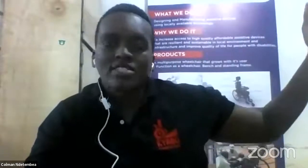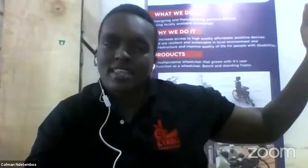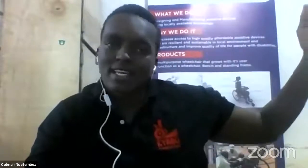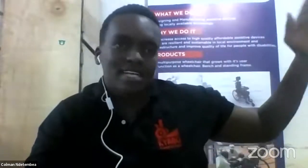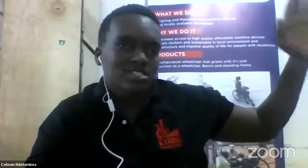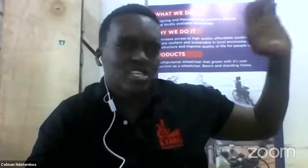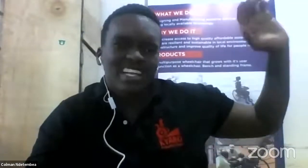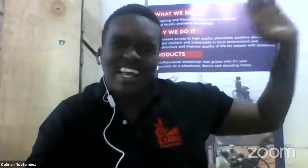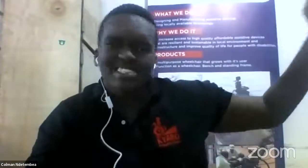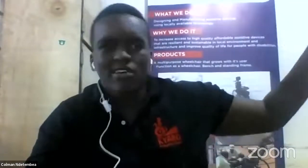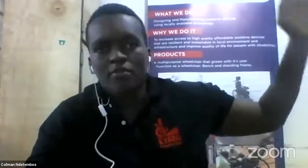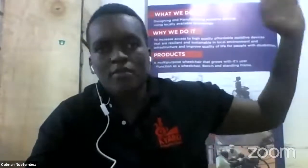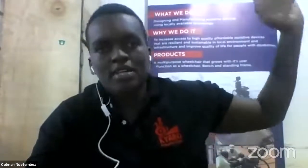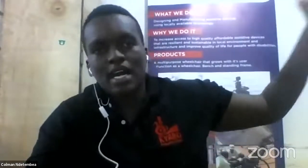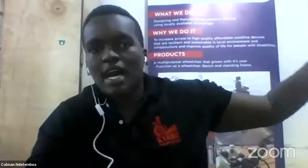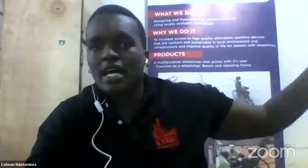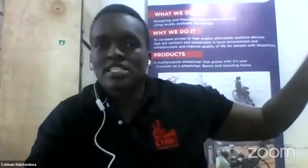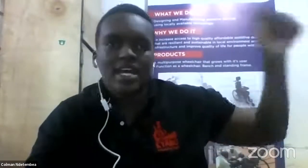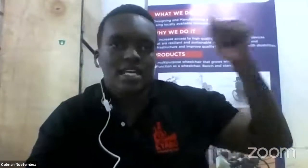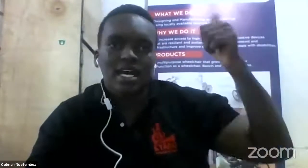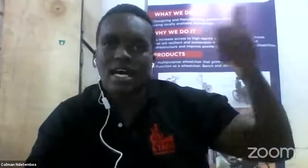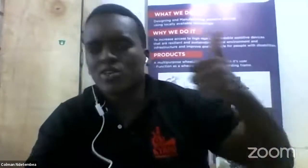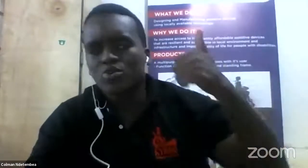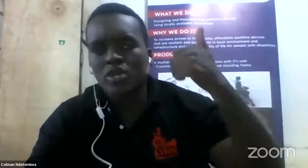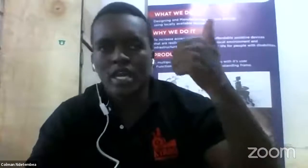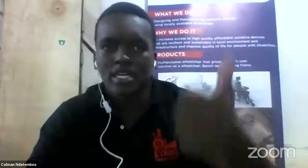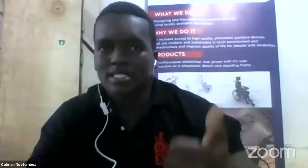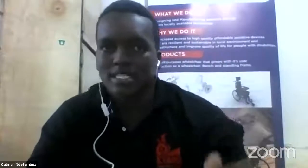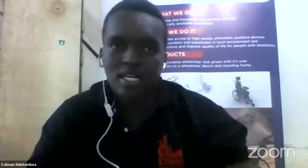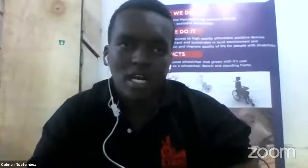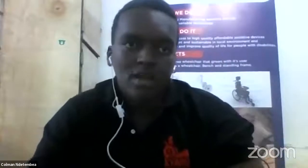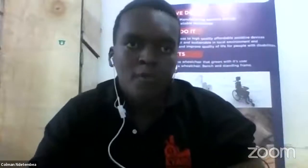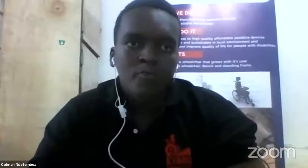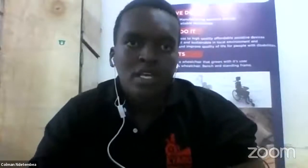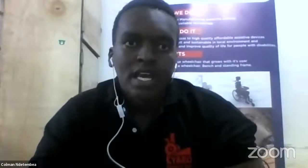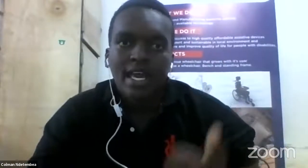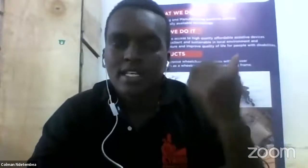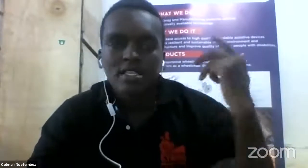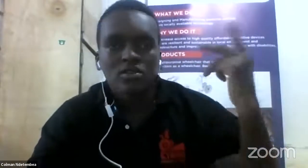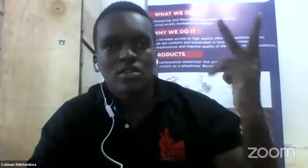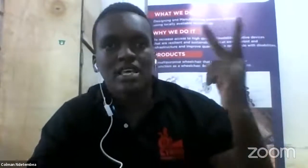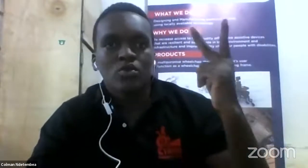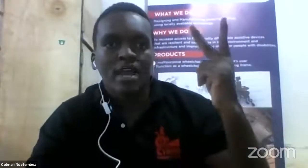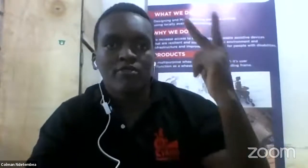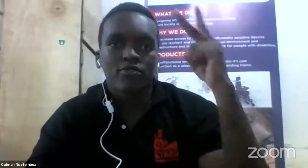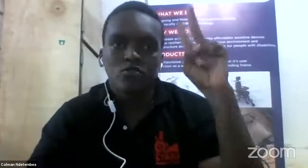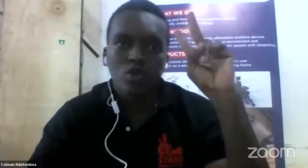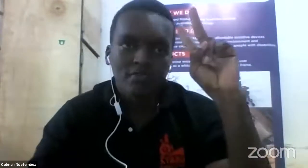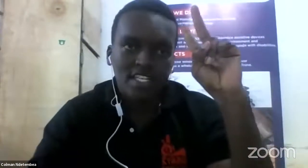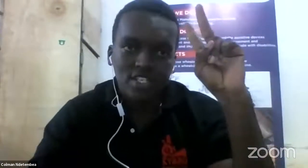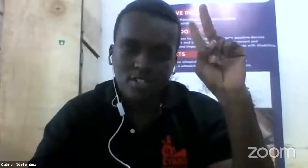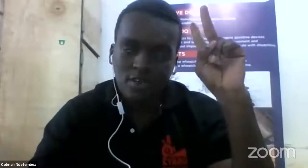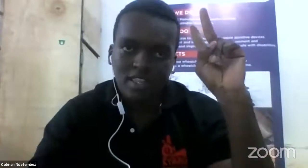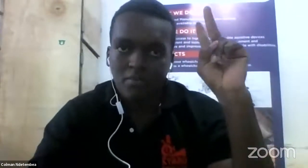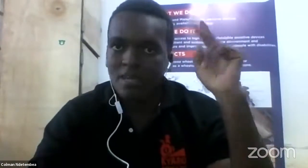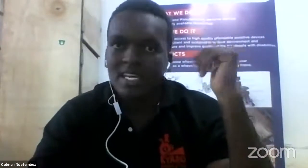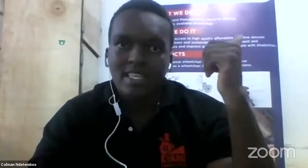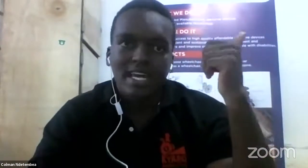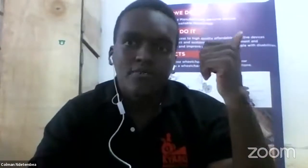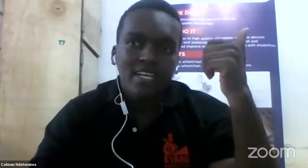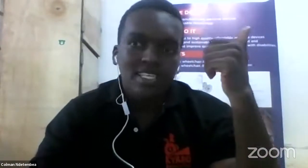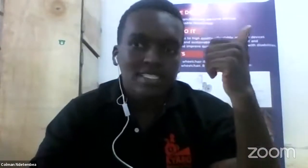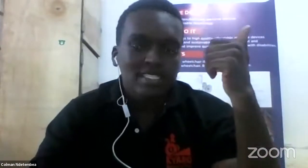outside the country, like South Africa, China, UK, etc. And we have two advantages over